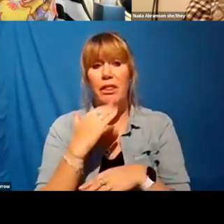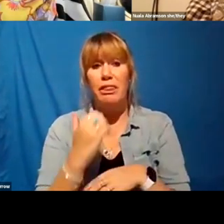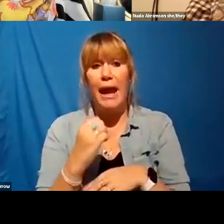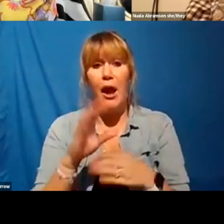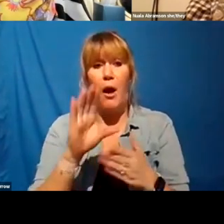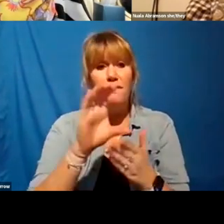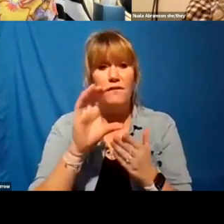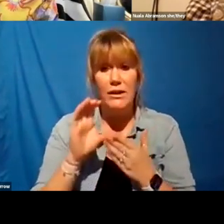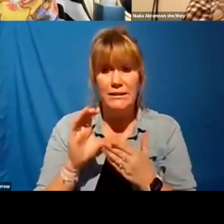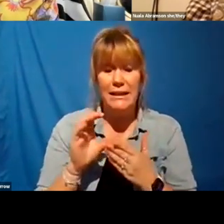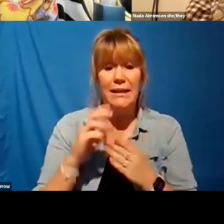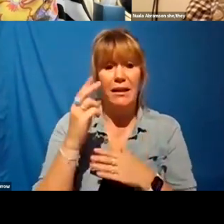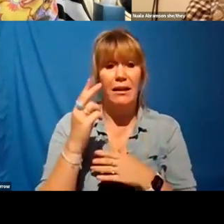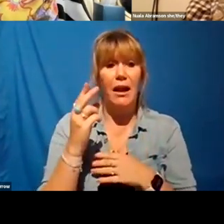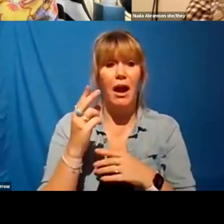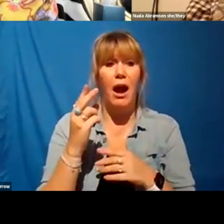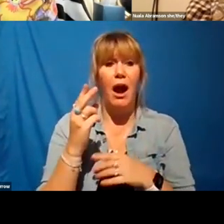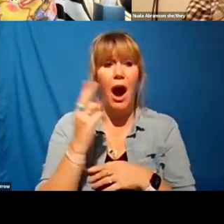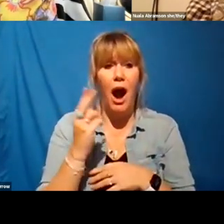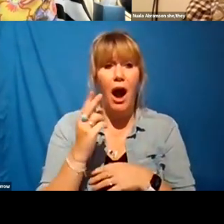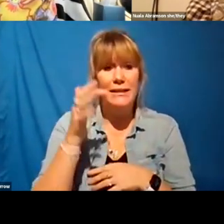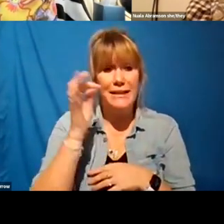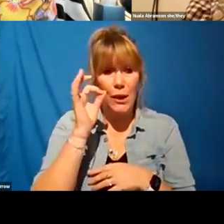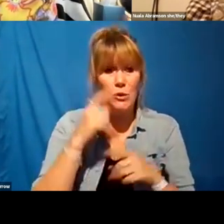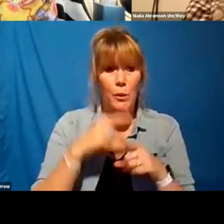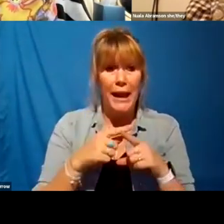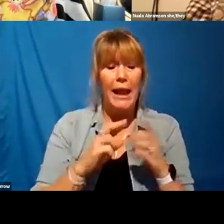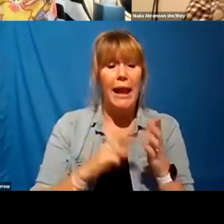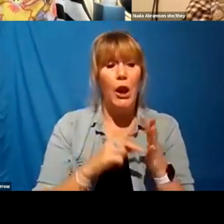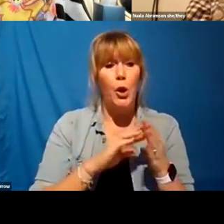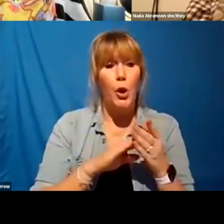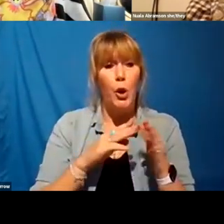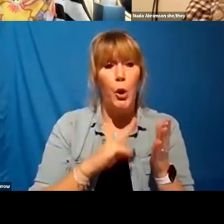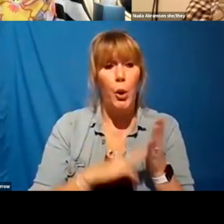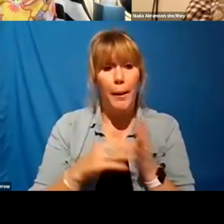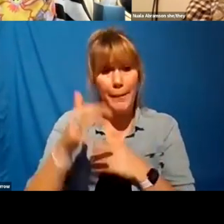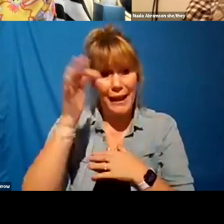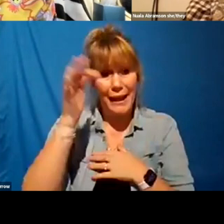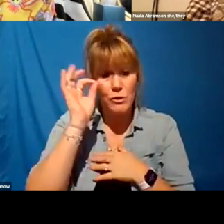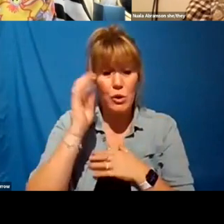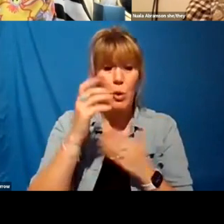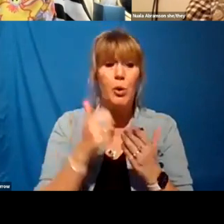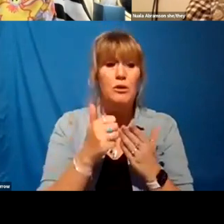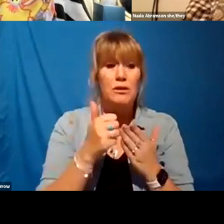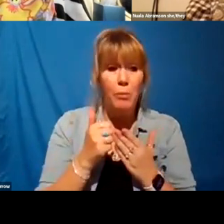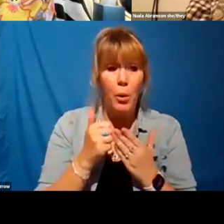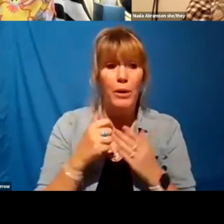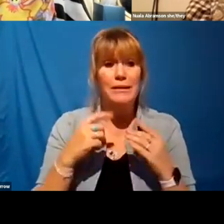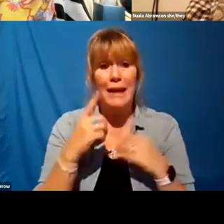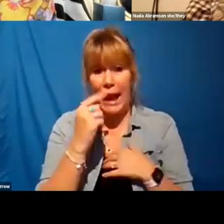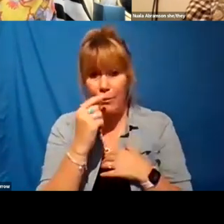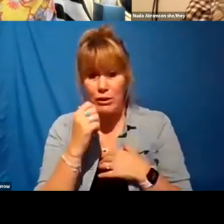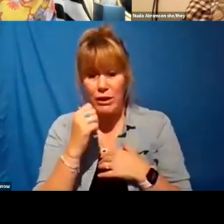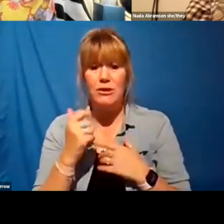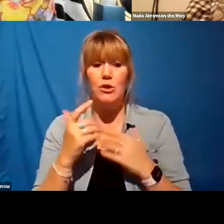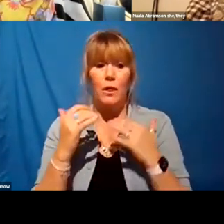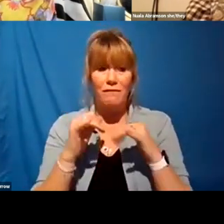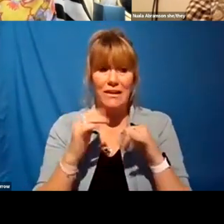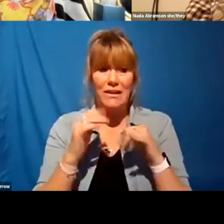funders, Arts Council England and Newham Council, whose support has enabled us to run the festival again in